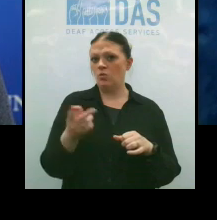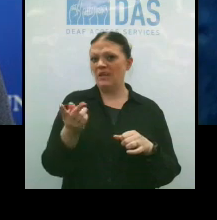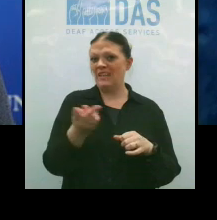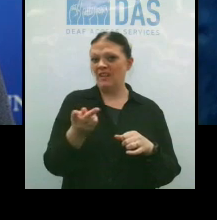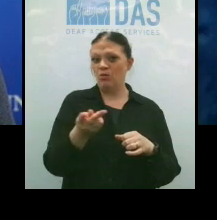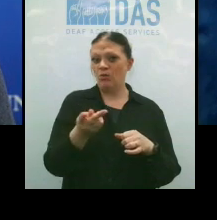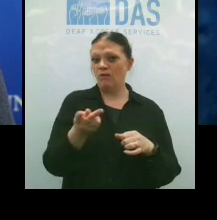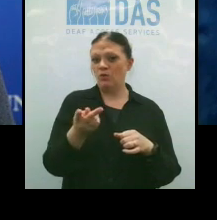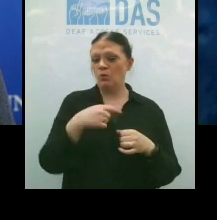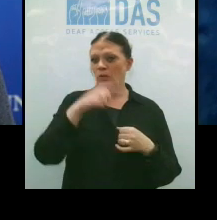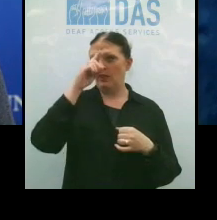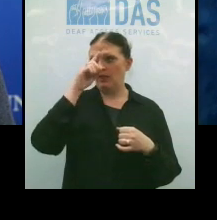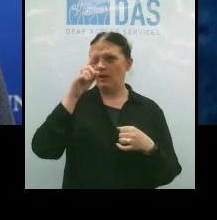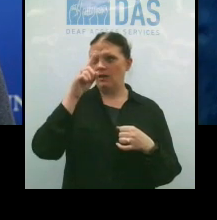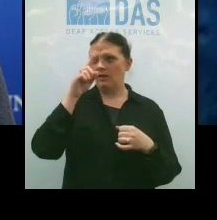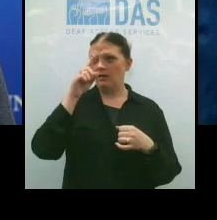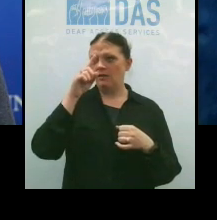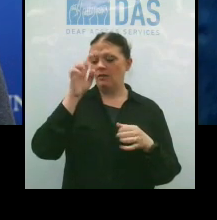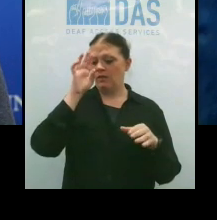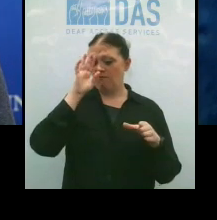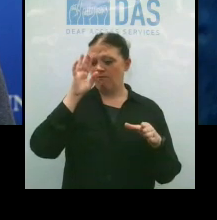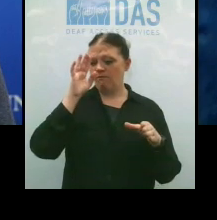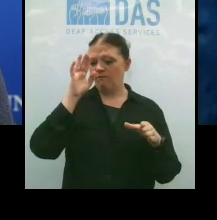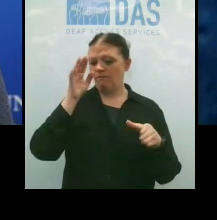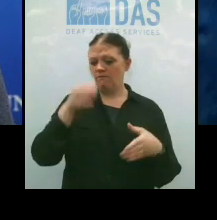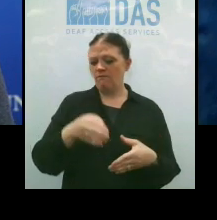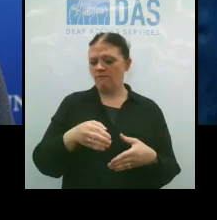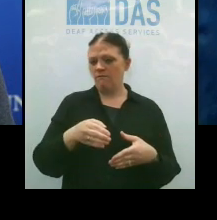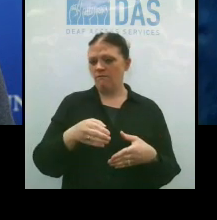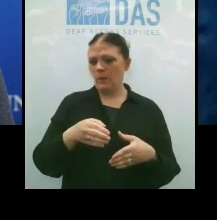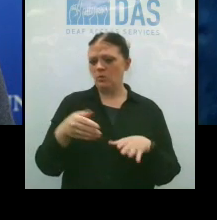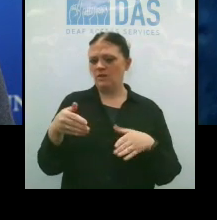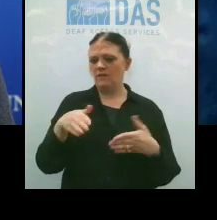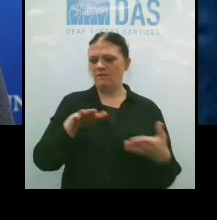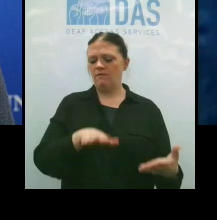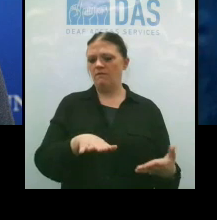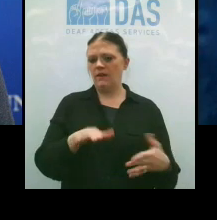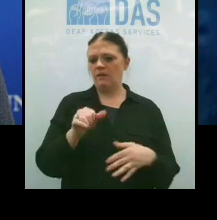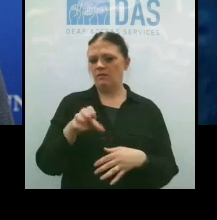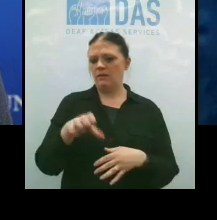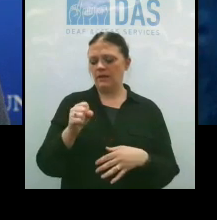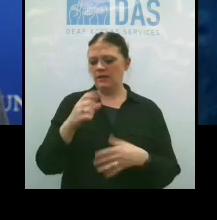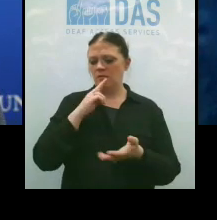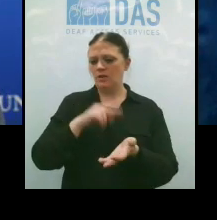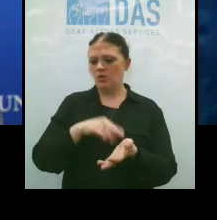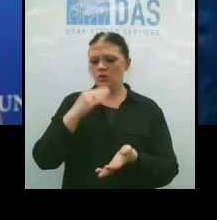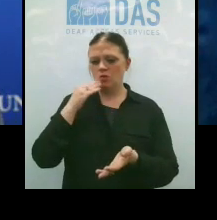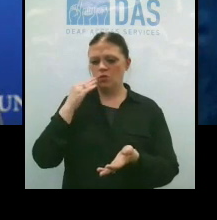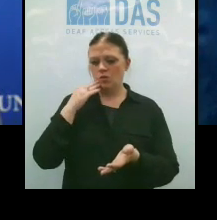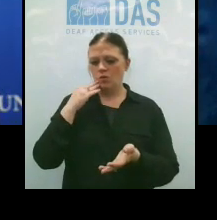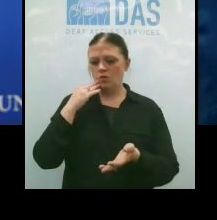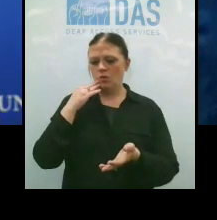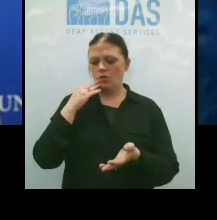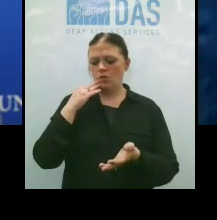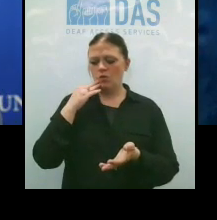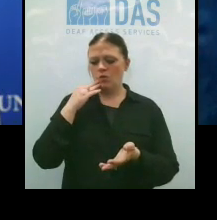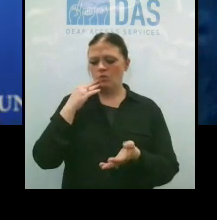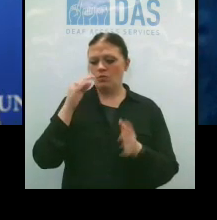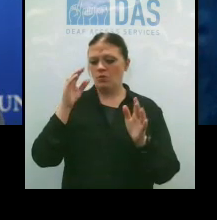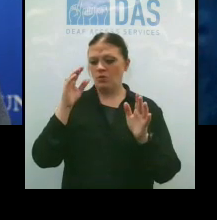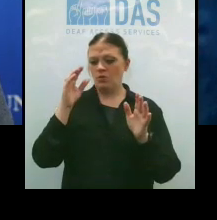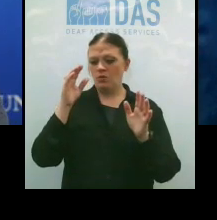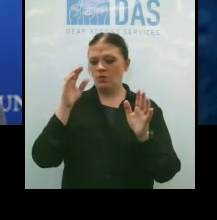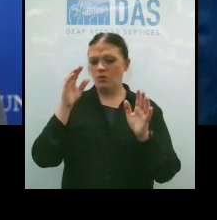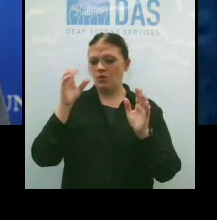the concentration of both cases and fatal cases on nursing homes should factor in favor of the